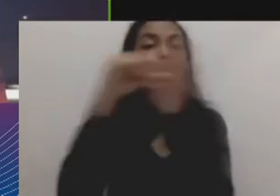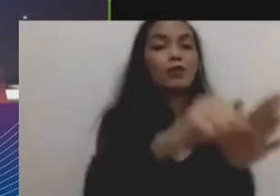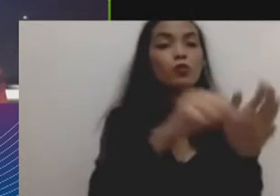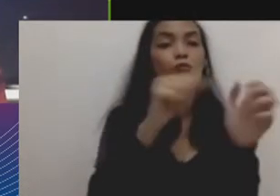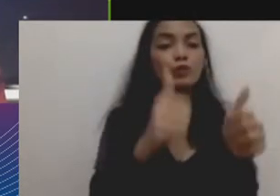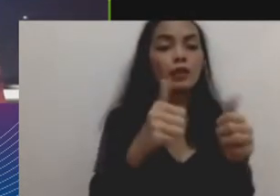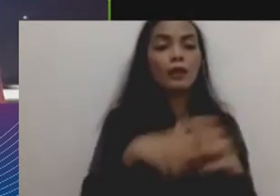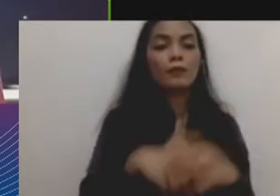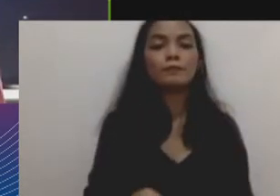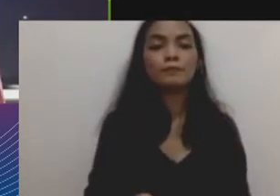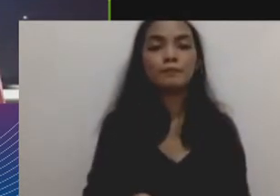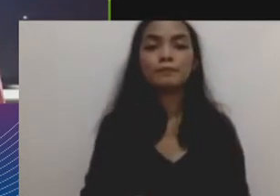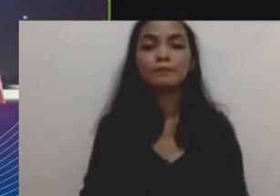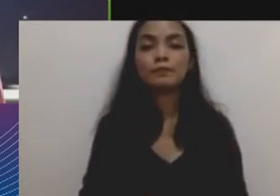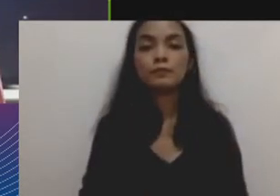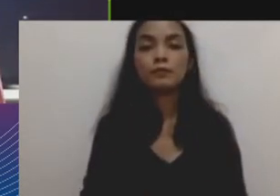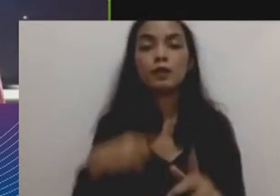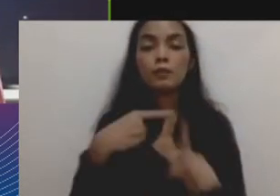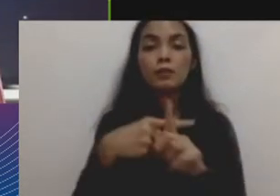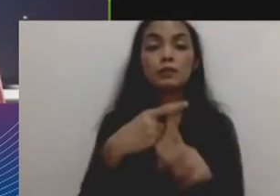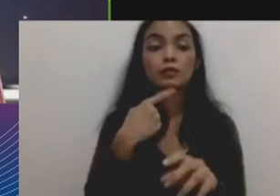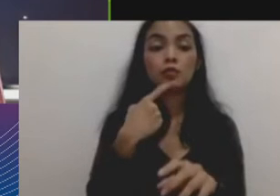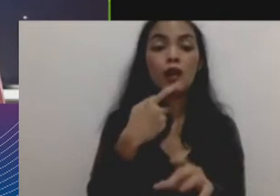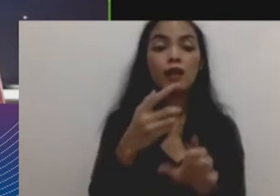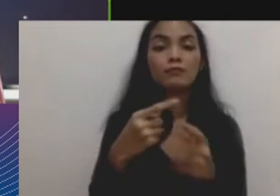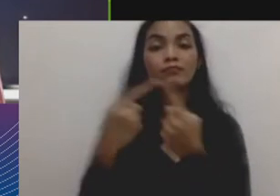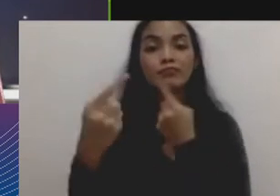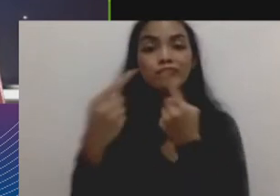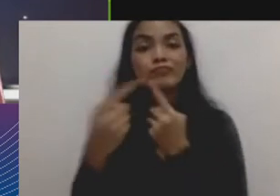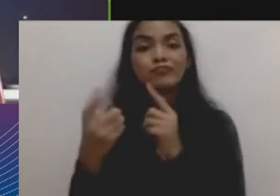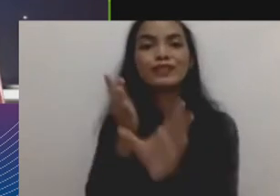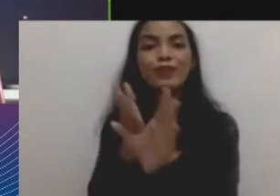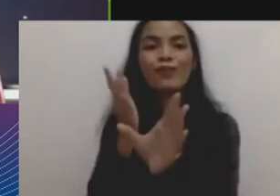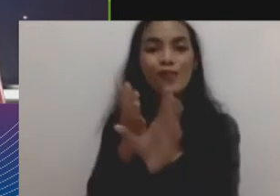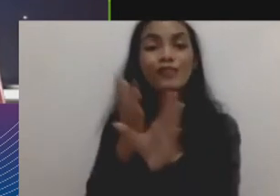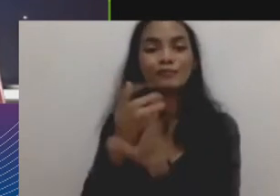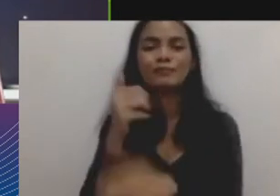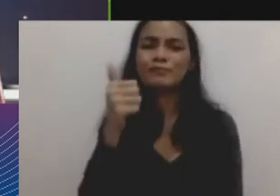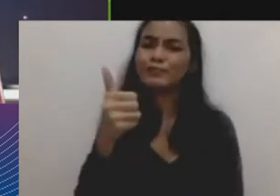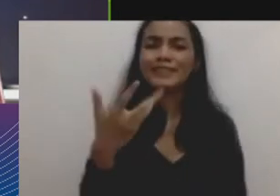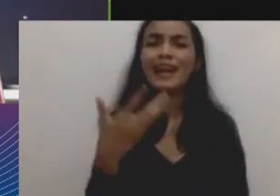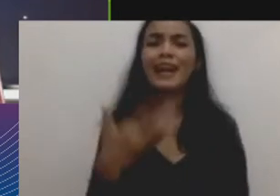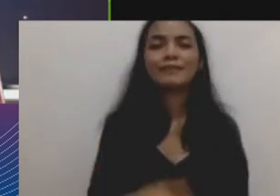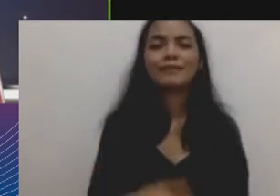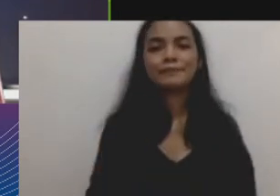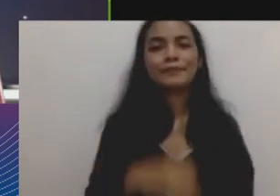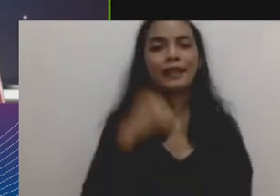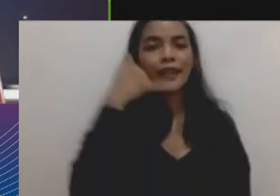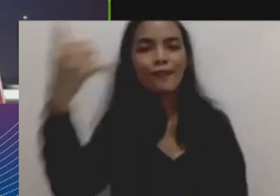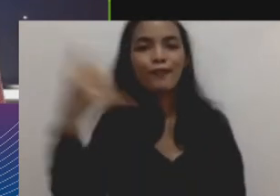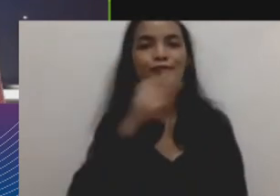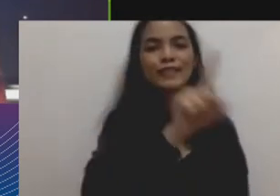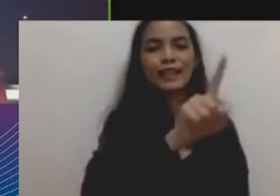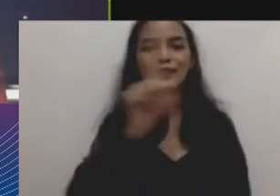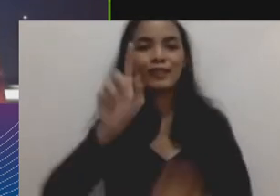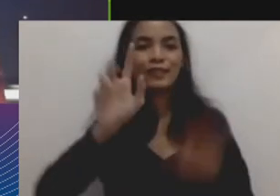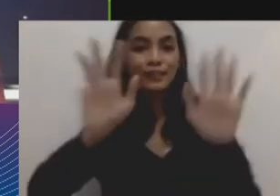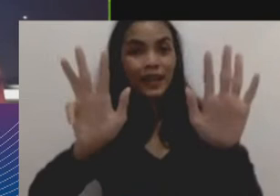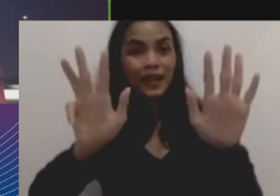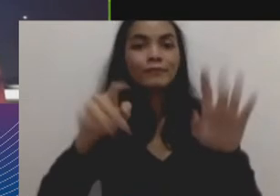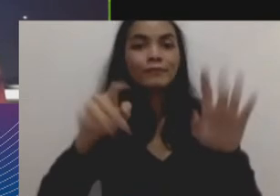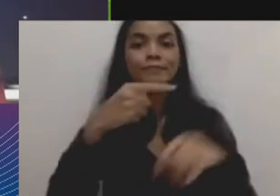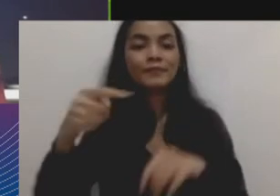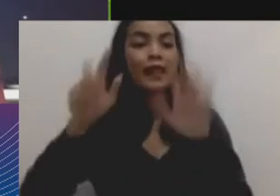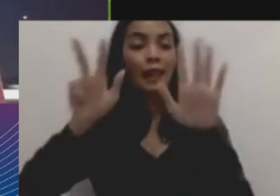And also for the psychological assistance, you can also call 119 extension 8, Ibu